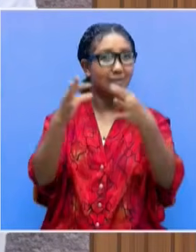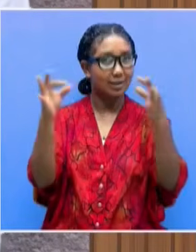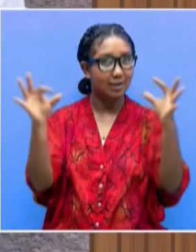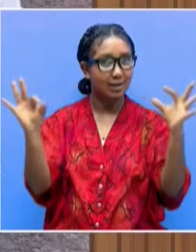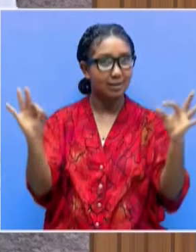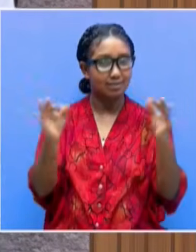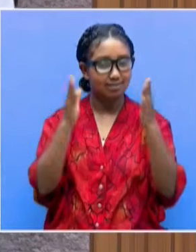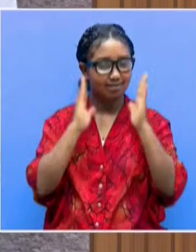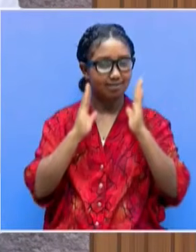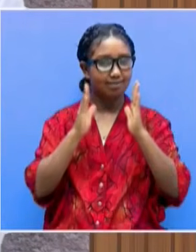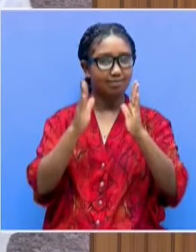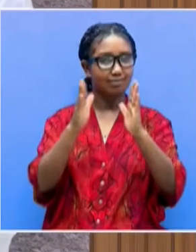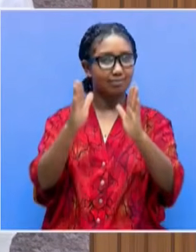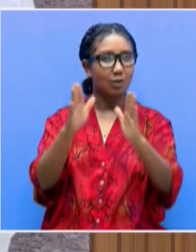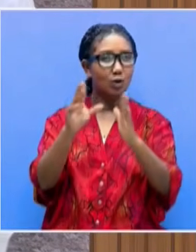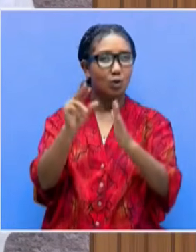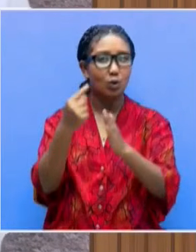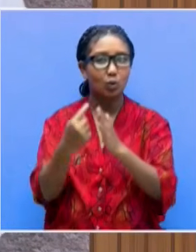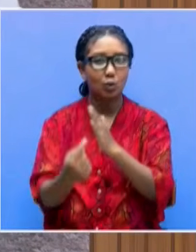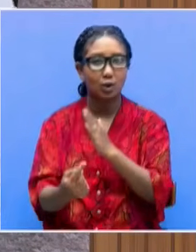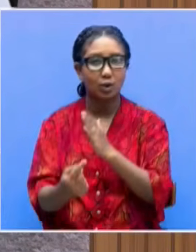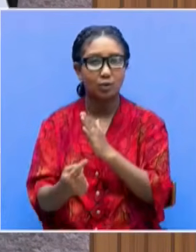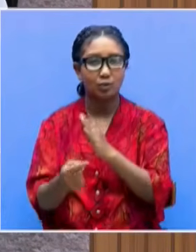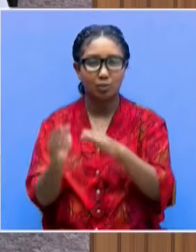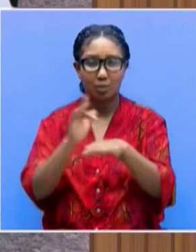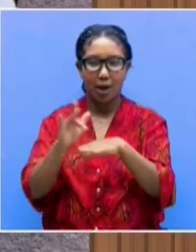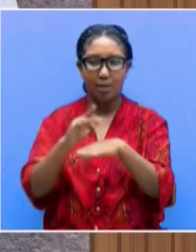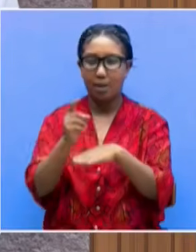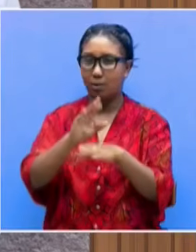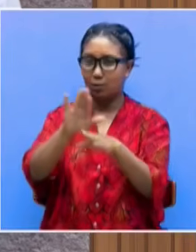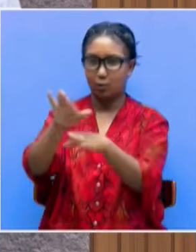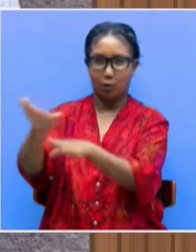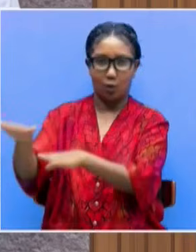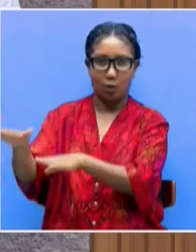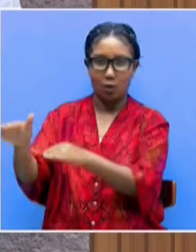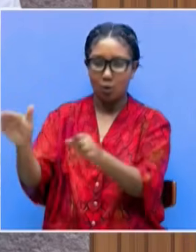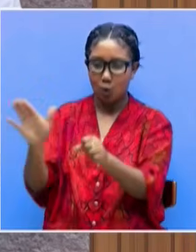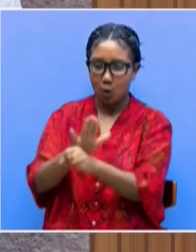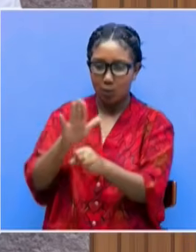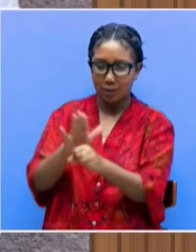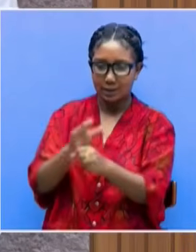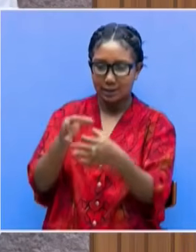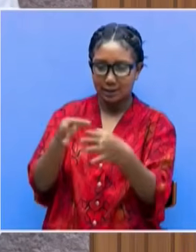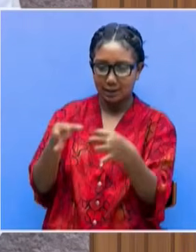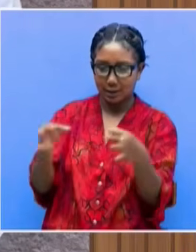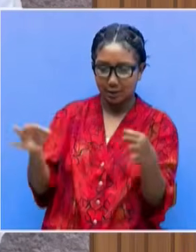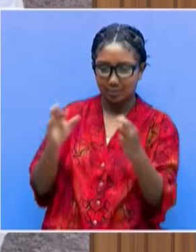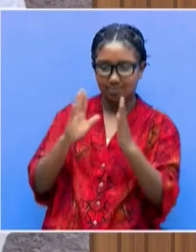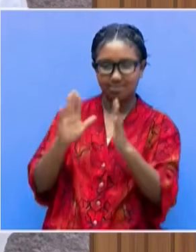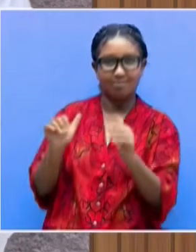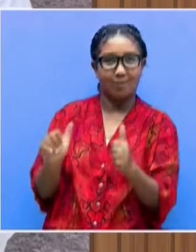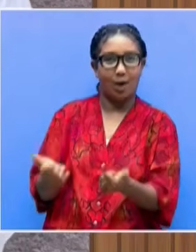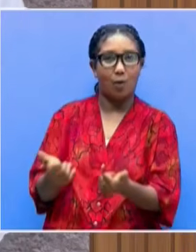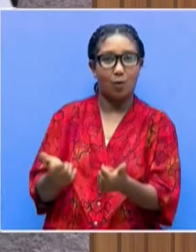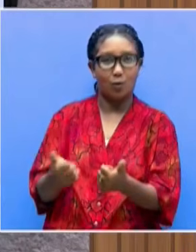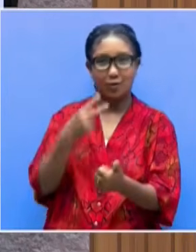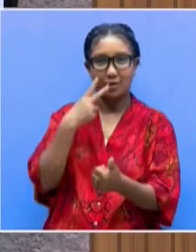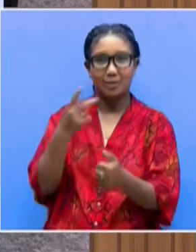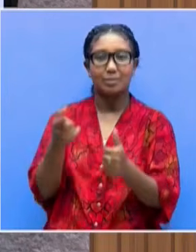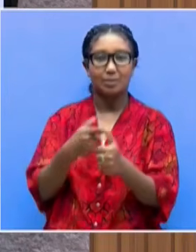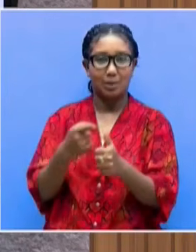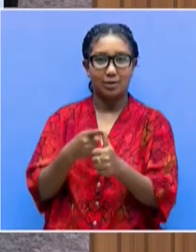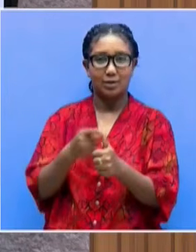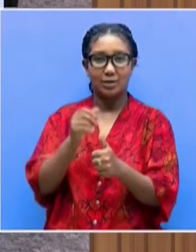give attention not to the blank space, okay? To the complete sentence. How is it completed? Let's see, the first